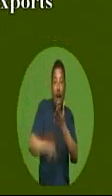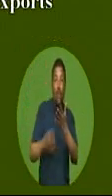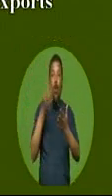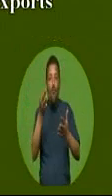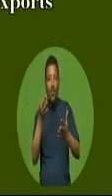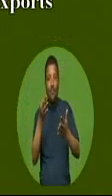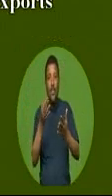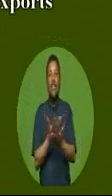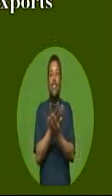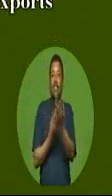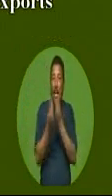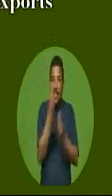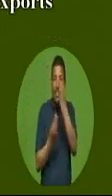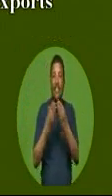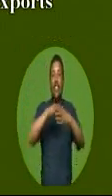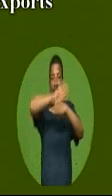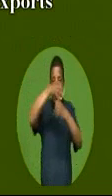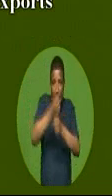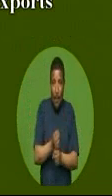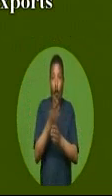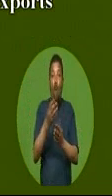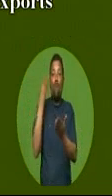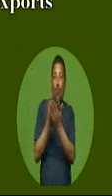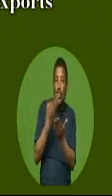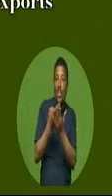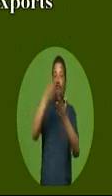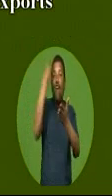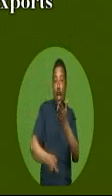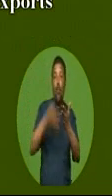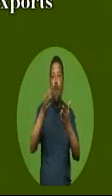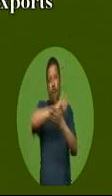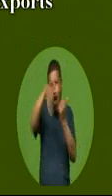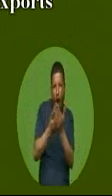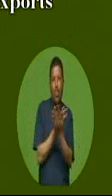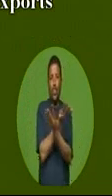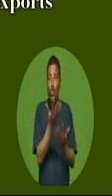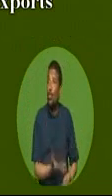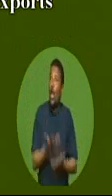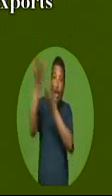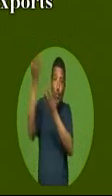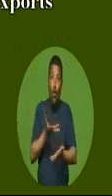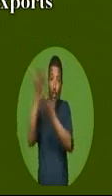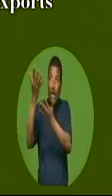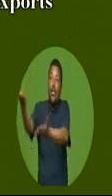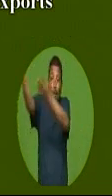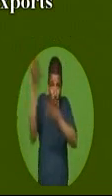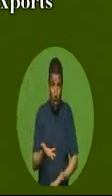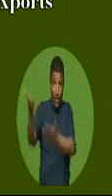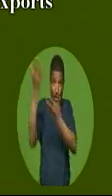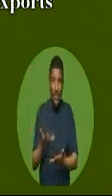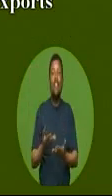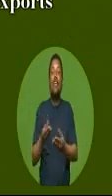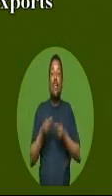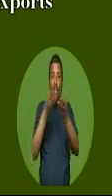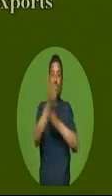trade is the sum of the monetary value of all goods exported and imported in a